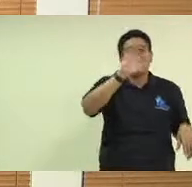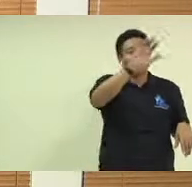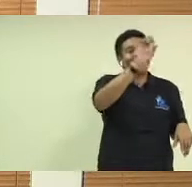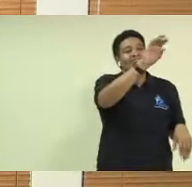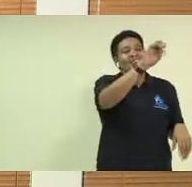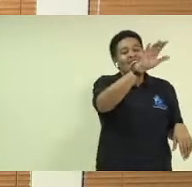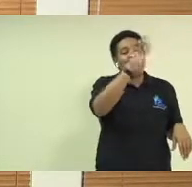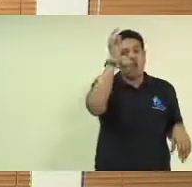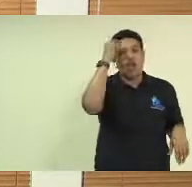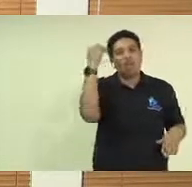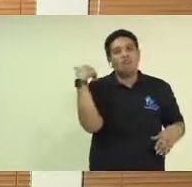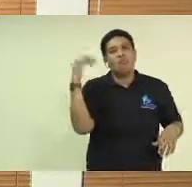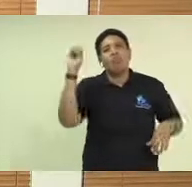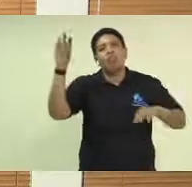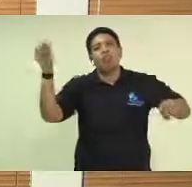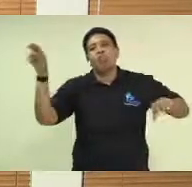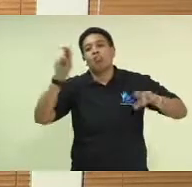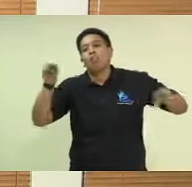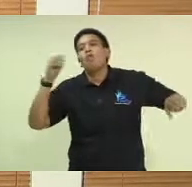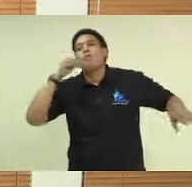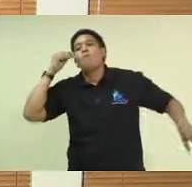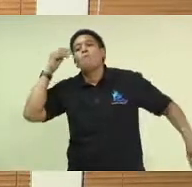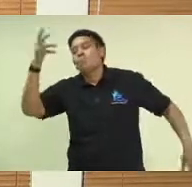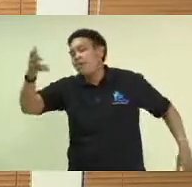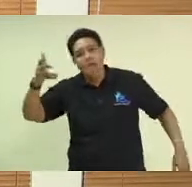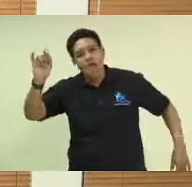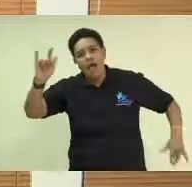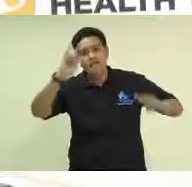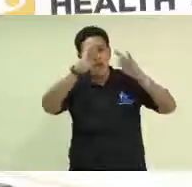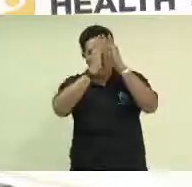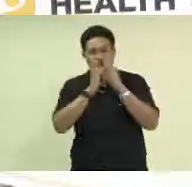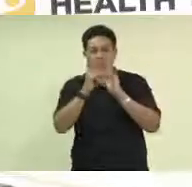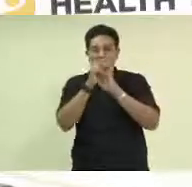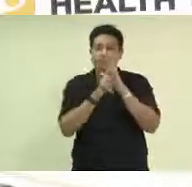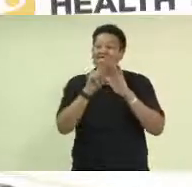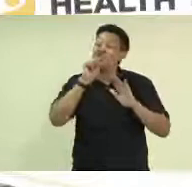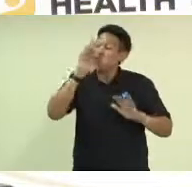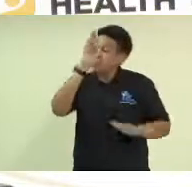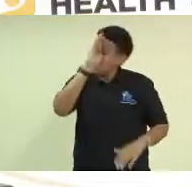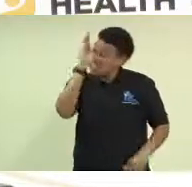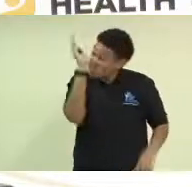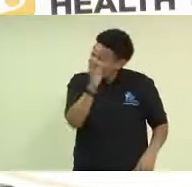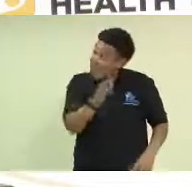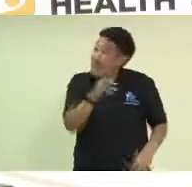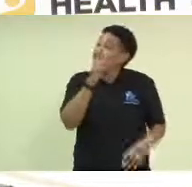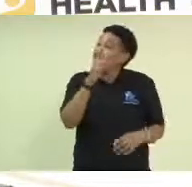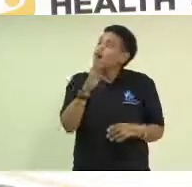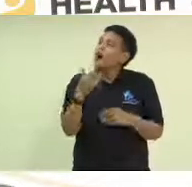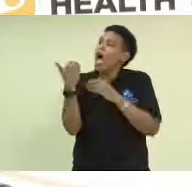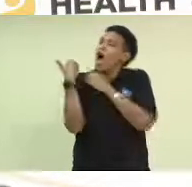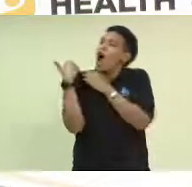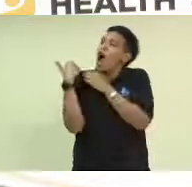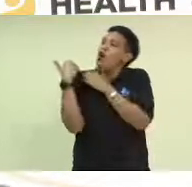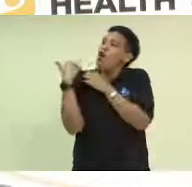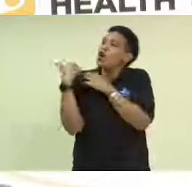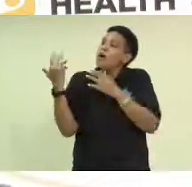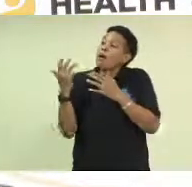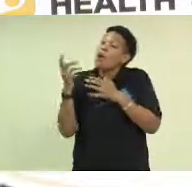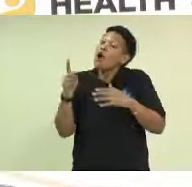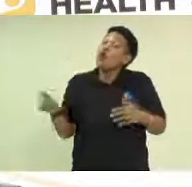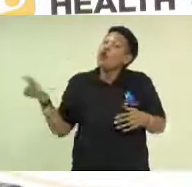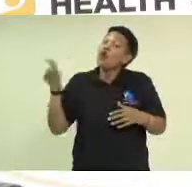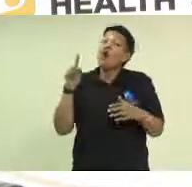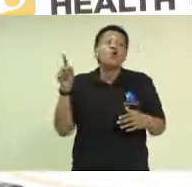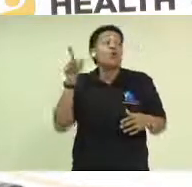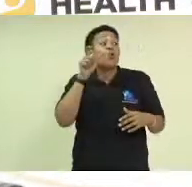be to adjust policy to directly hold accountable